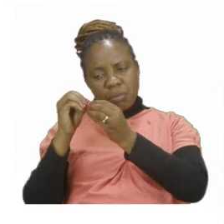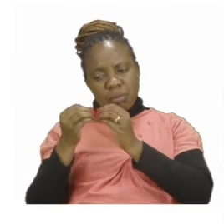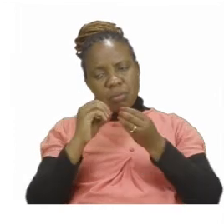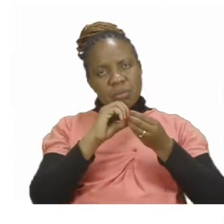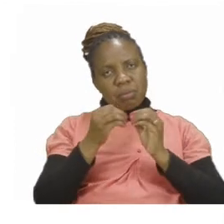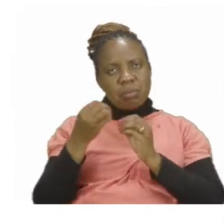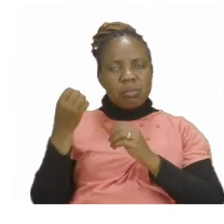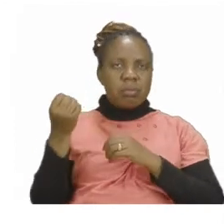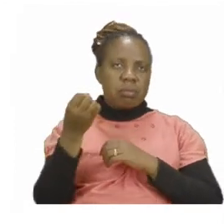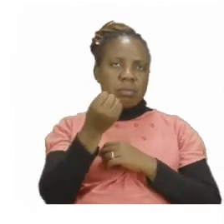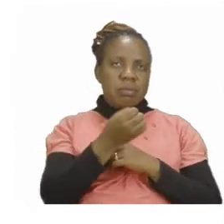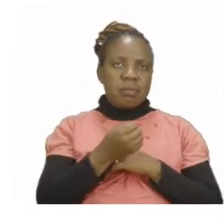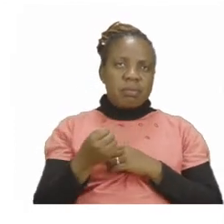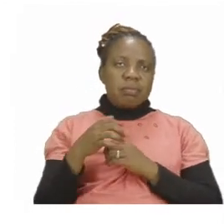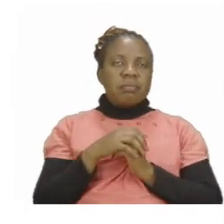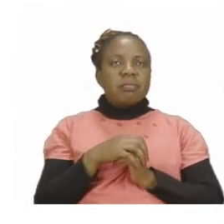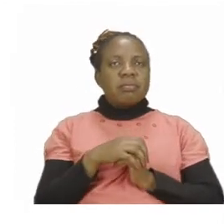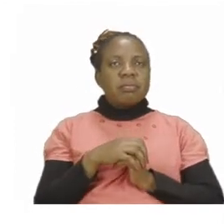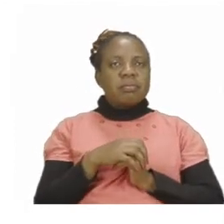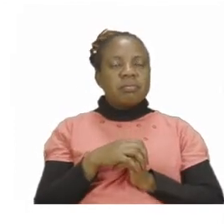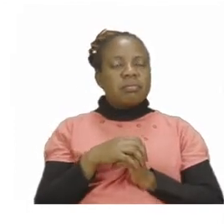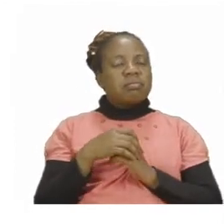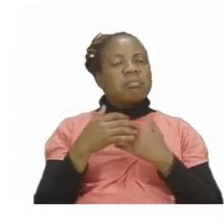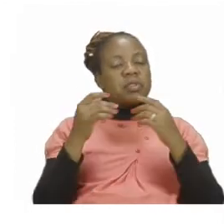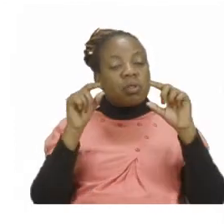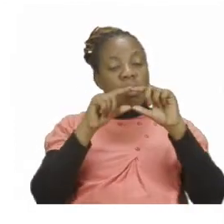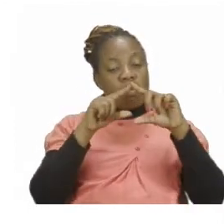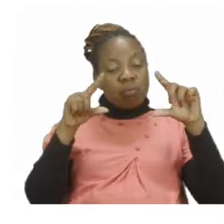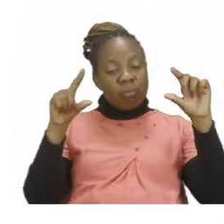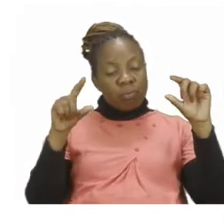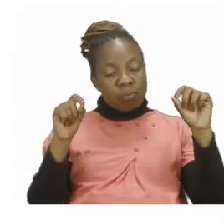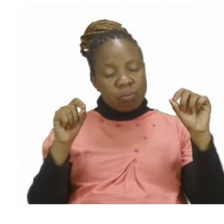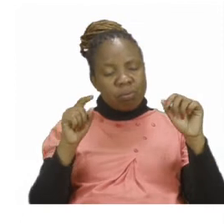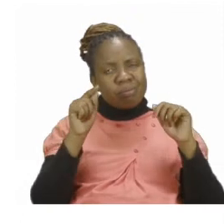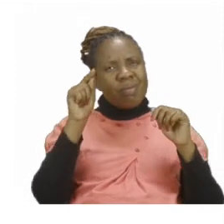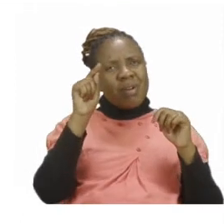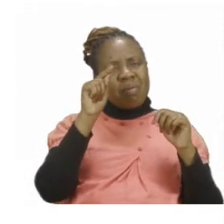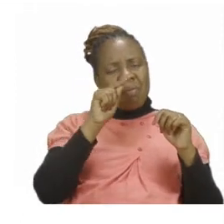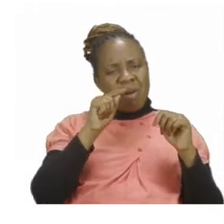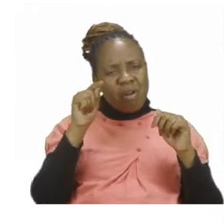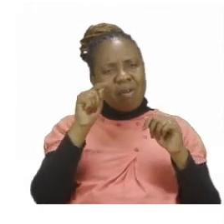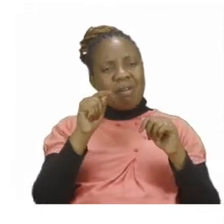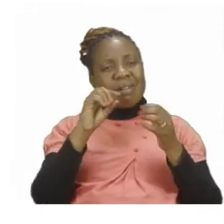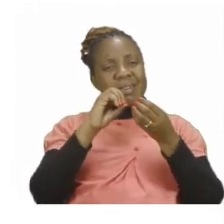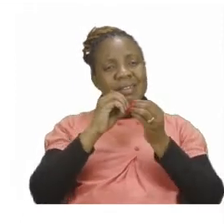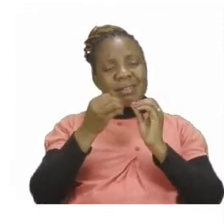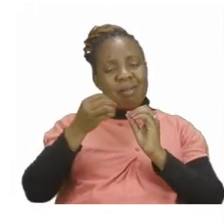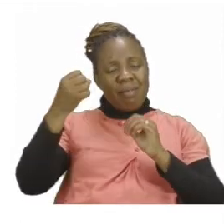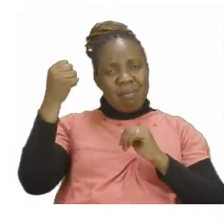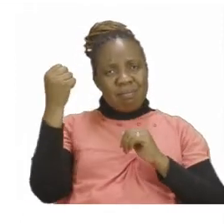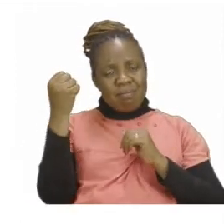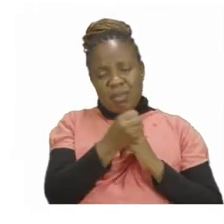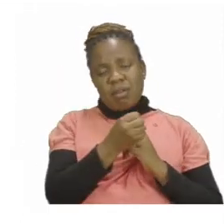you have to circle the biggest number and cross out the